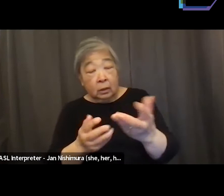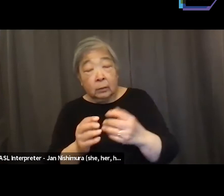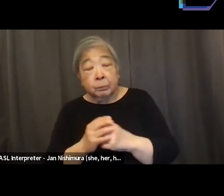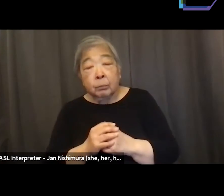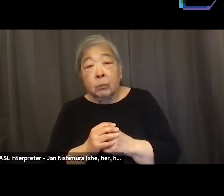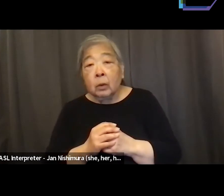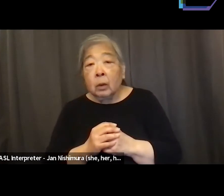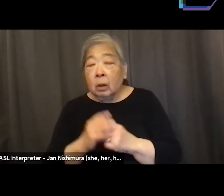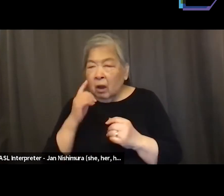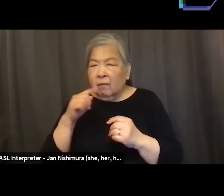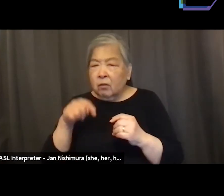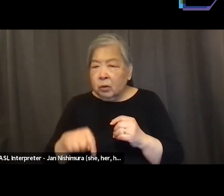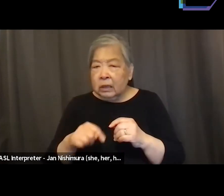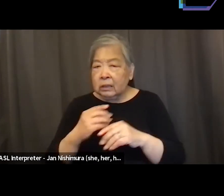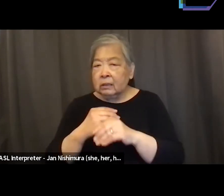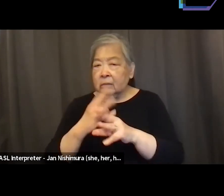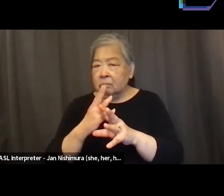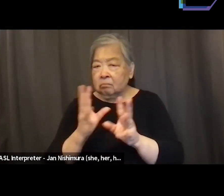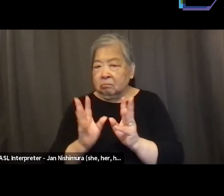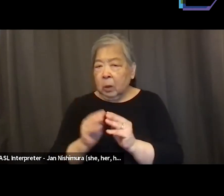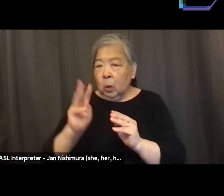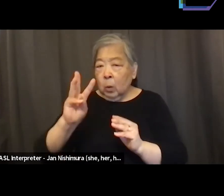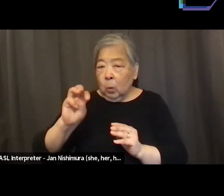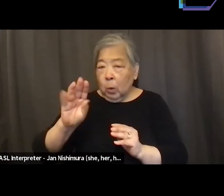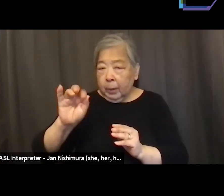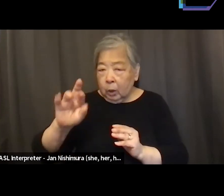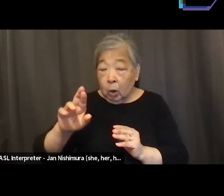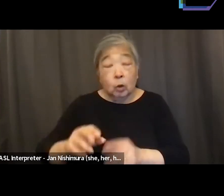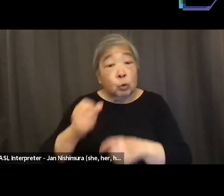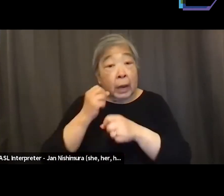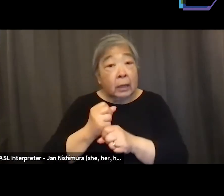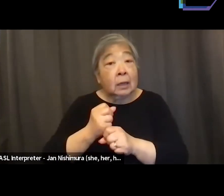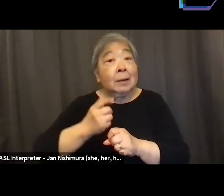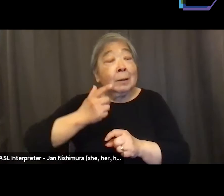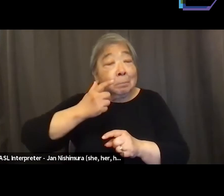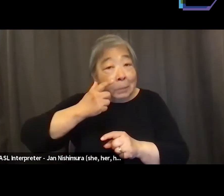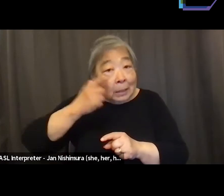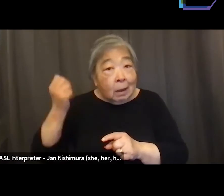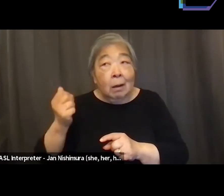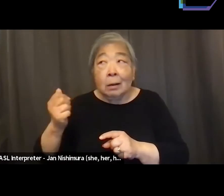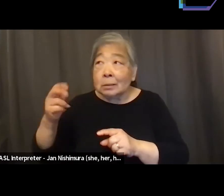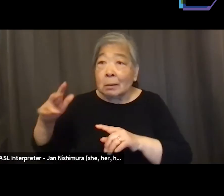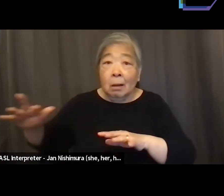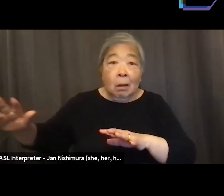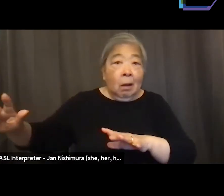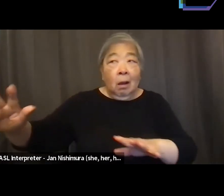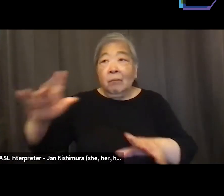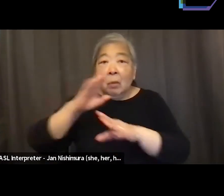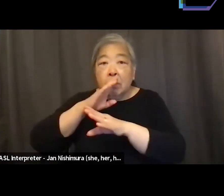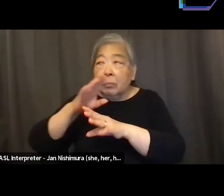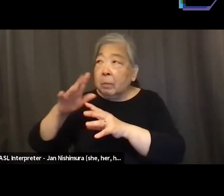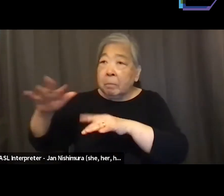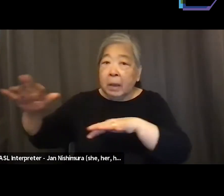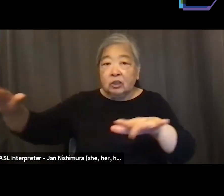As far as this webinar, it was created due to the deafening mainstream silence that goes hand in hand with